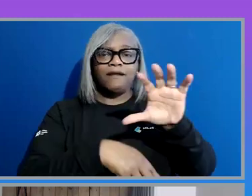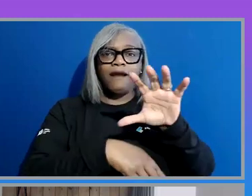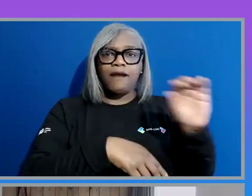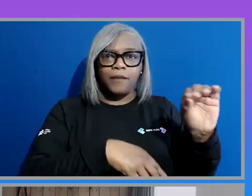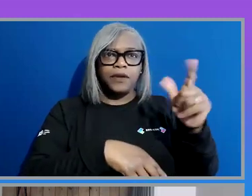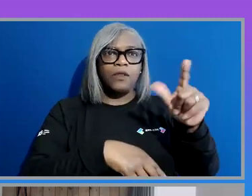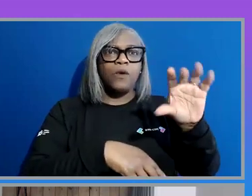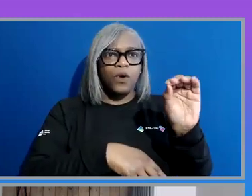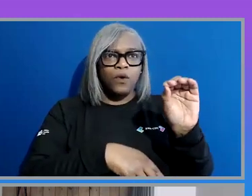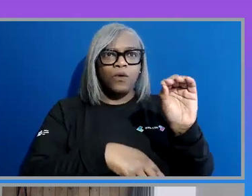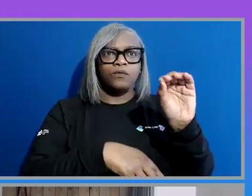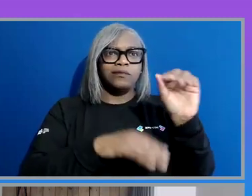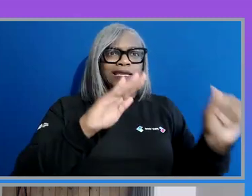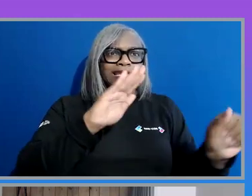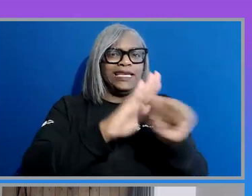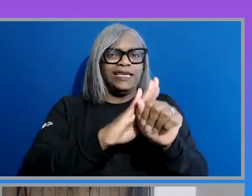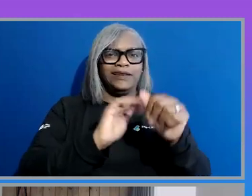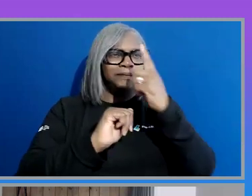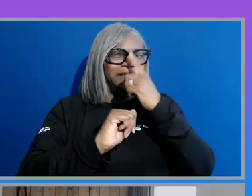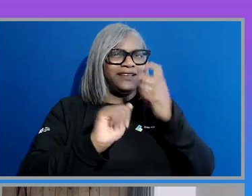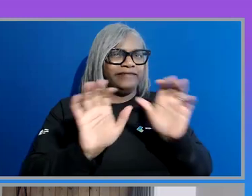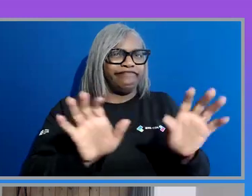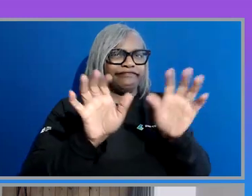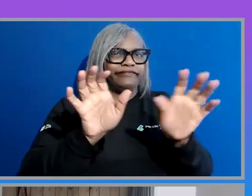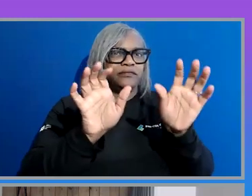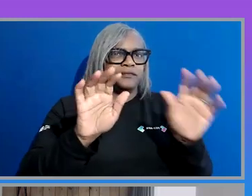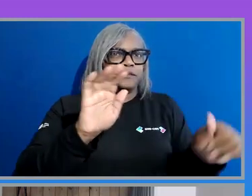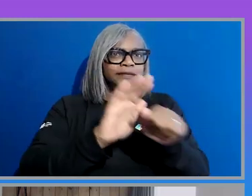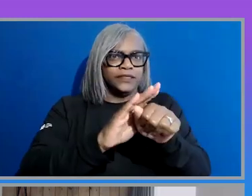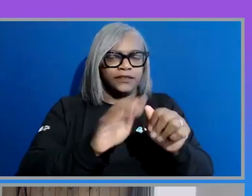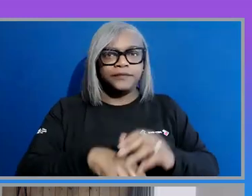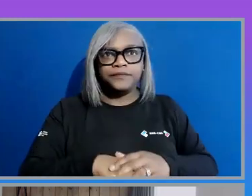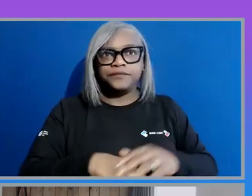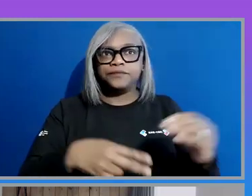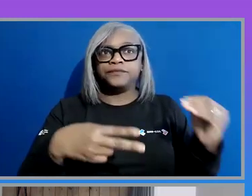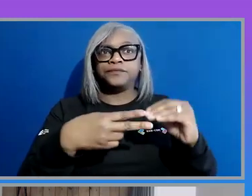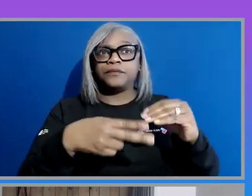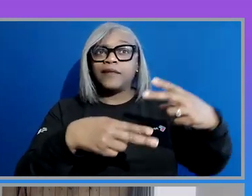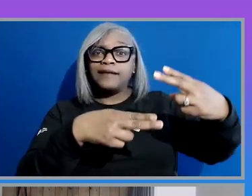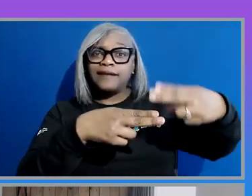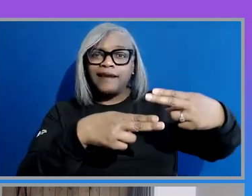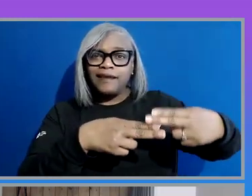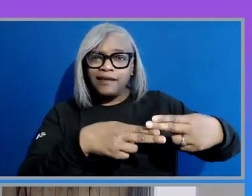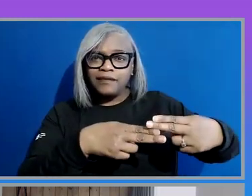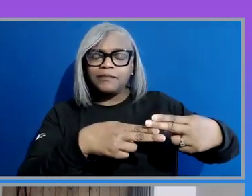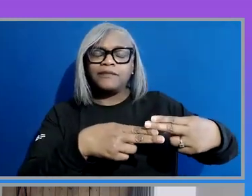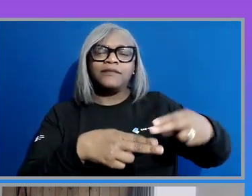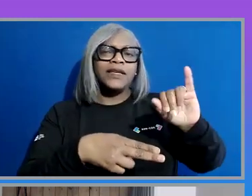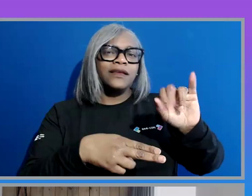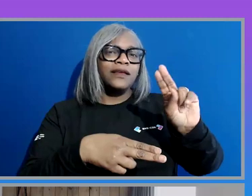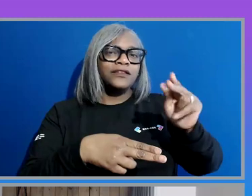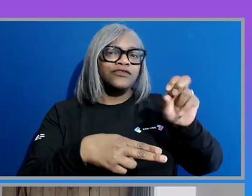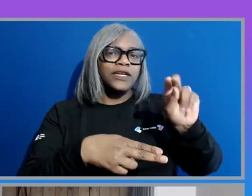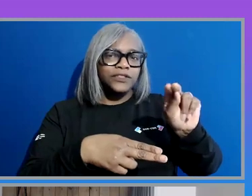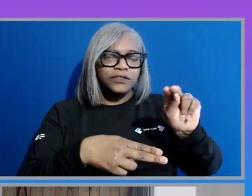with ARIA hidden because it's decorative. We have the name of the potential integration. We have the link